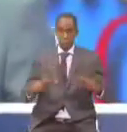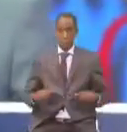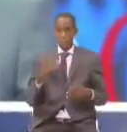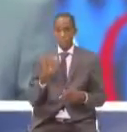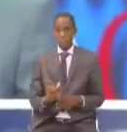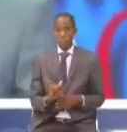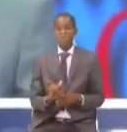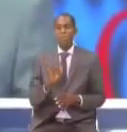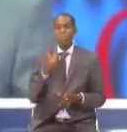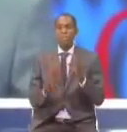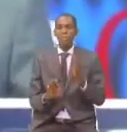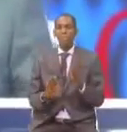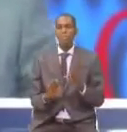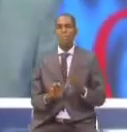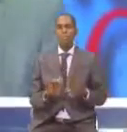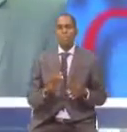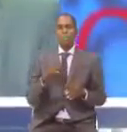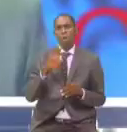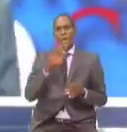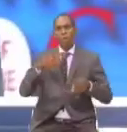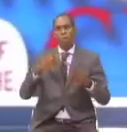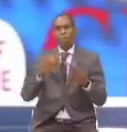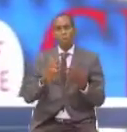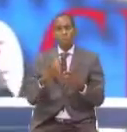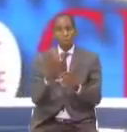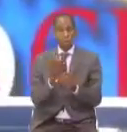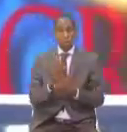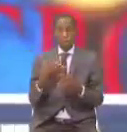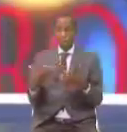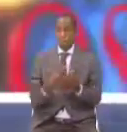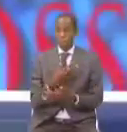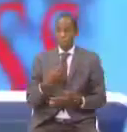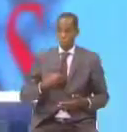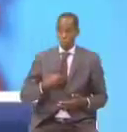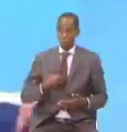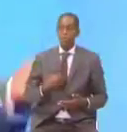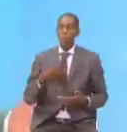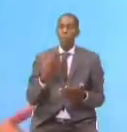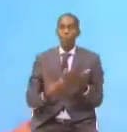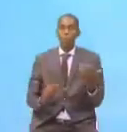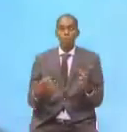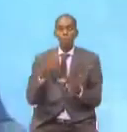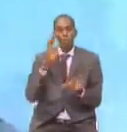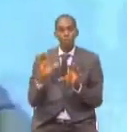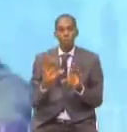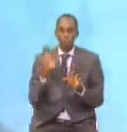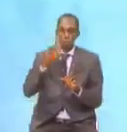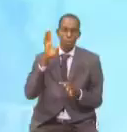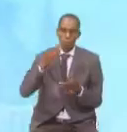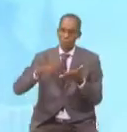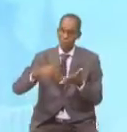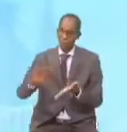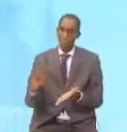any new clothes, we pay. If we're going to have any new dress,